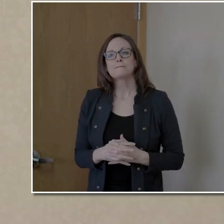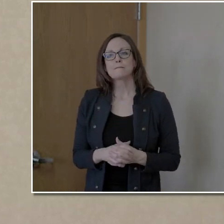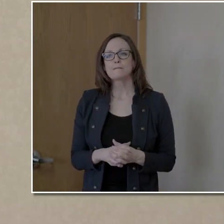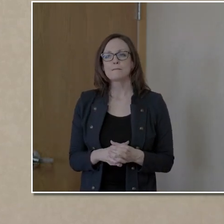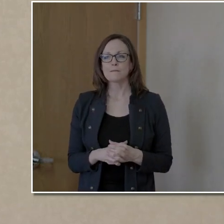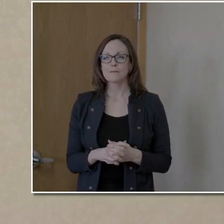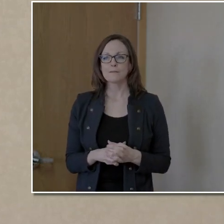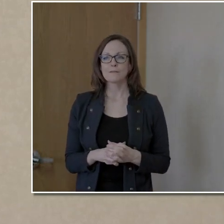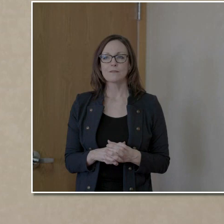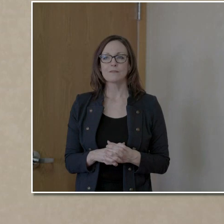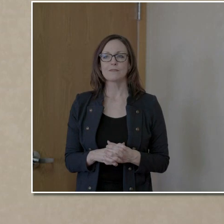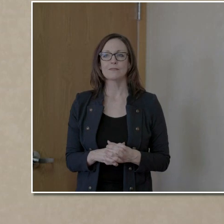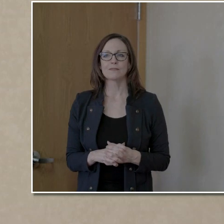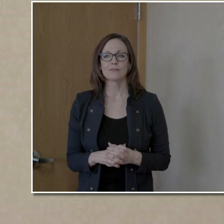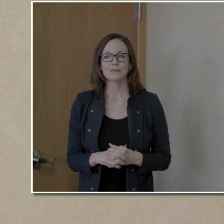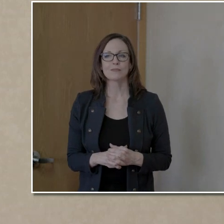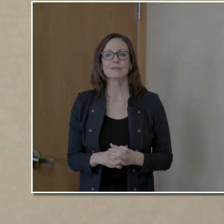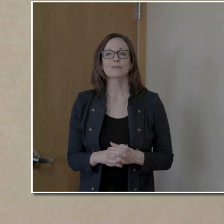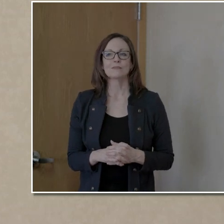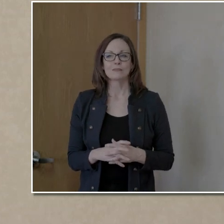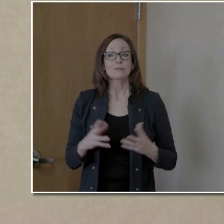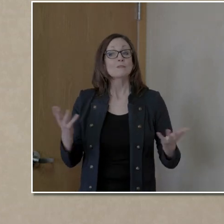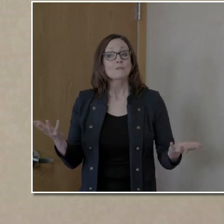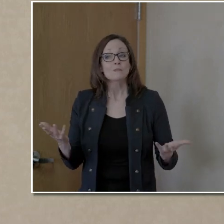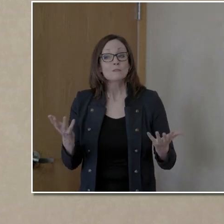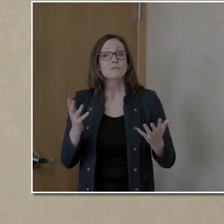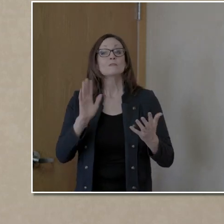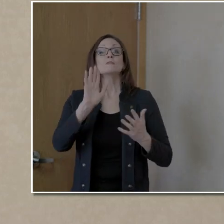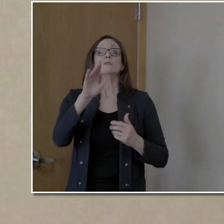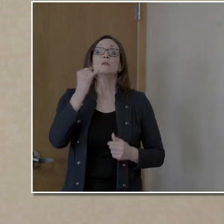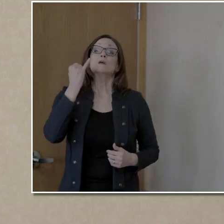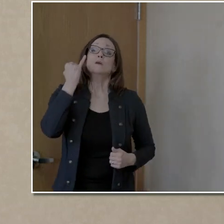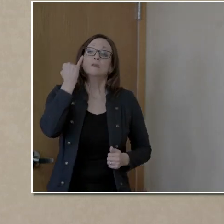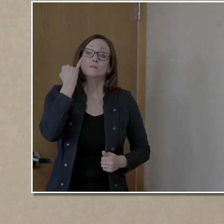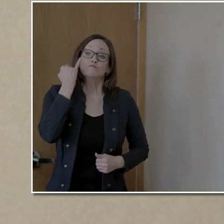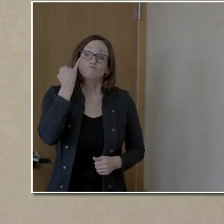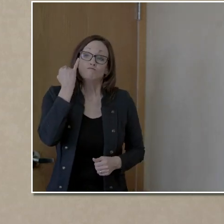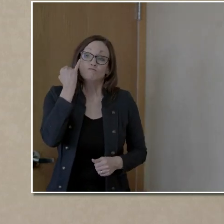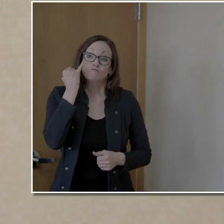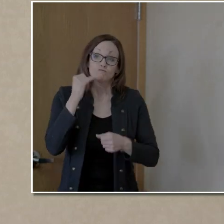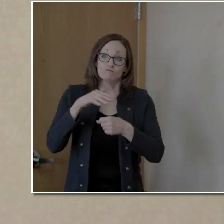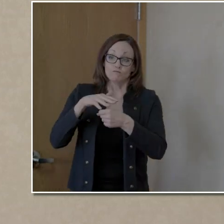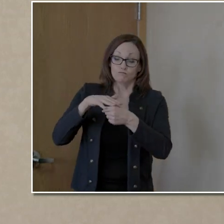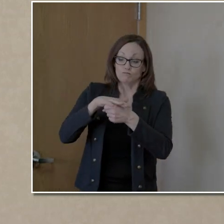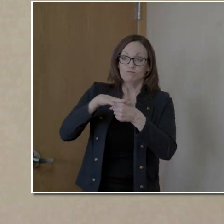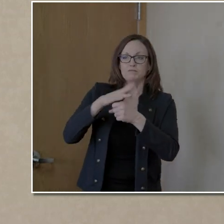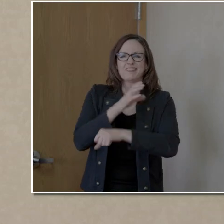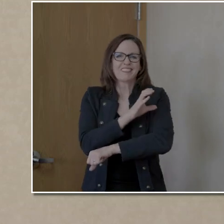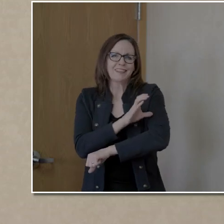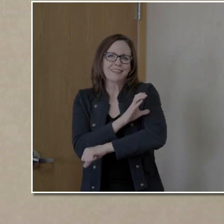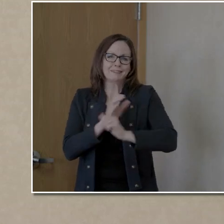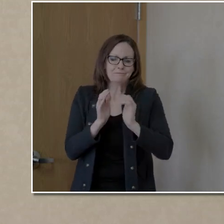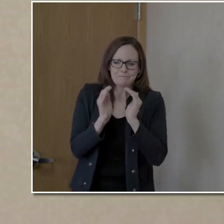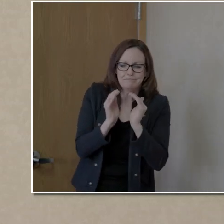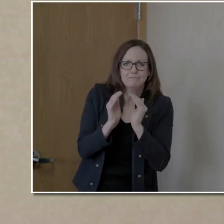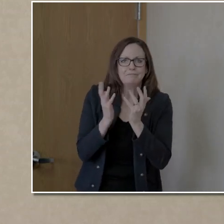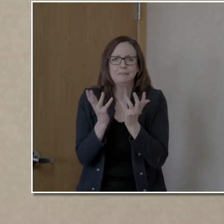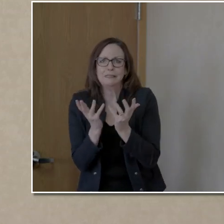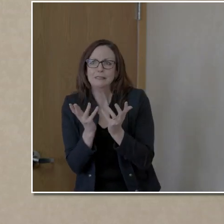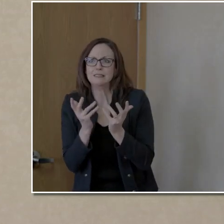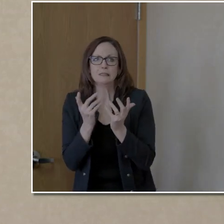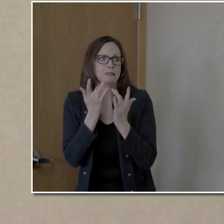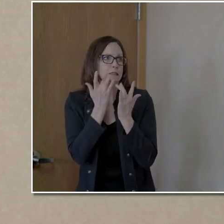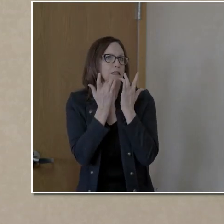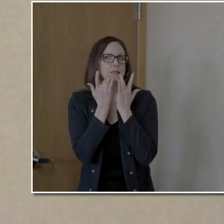PPE is in scarce supply. And that's one of the reasons we're so appreciative of the Wisconsin National Guard teams to be able